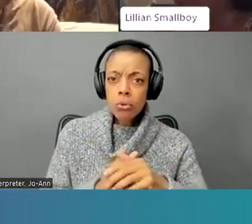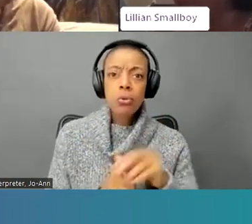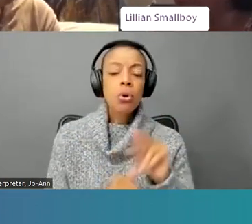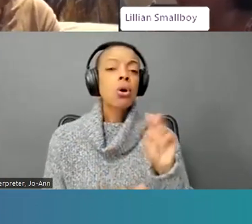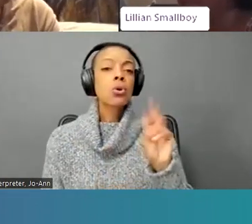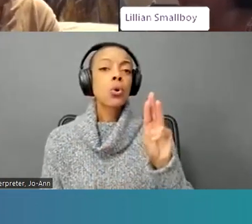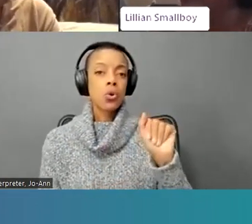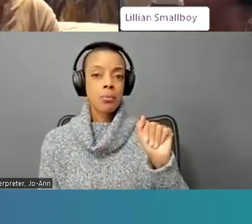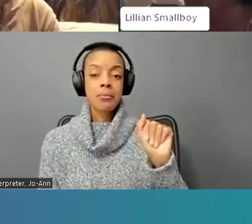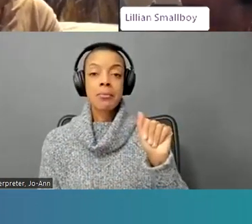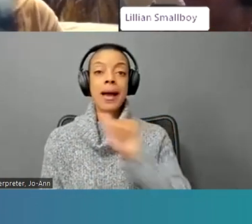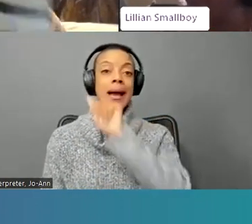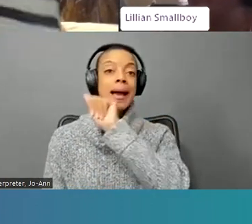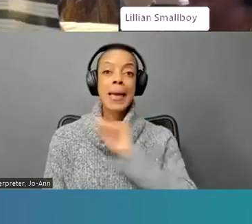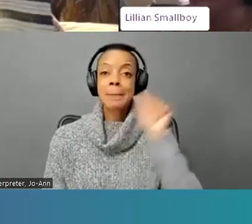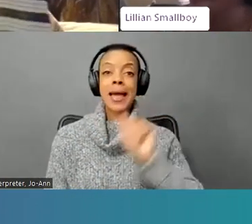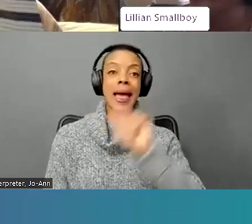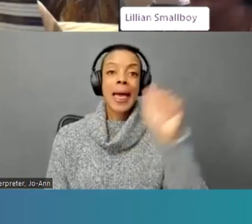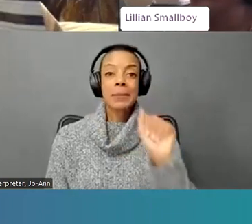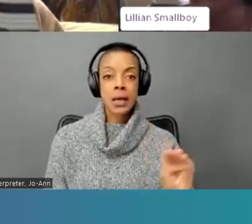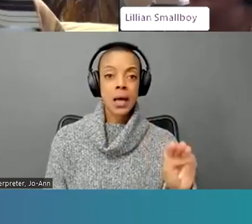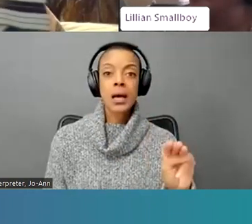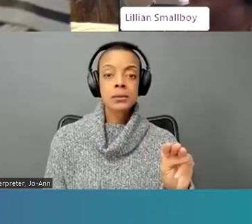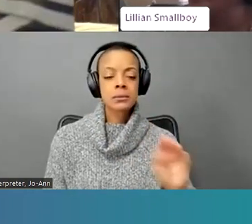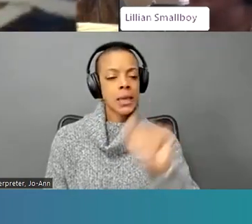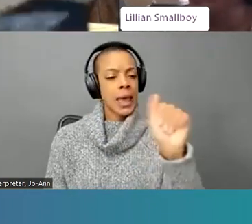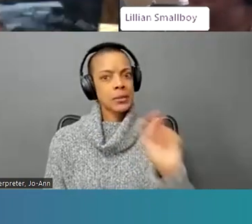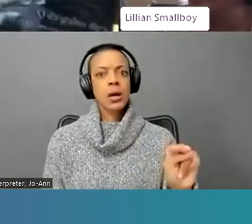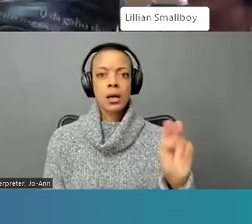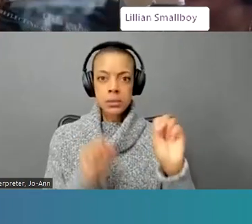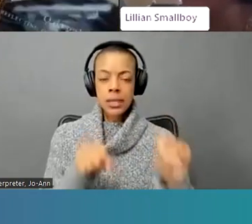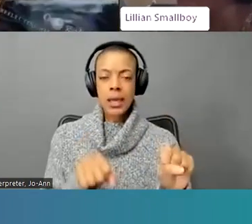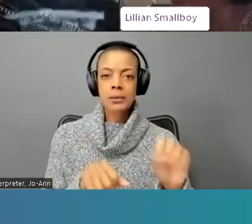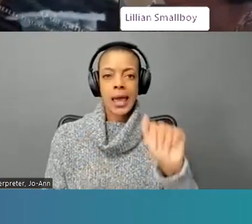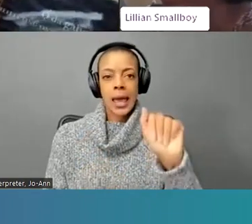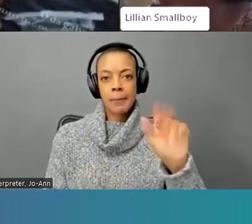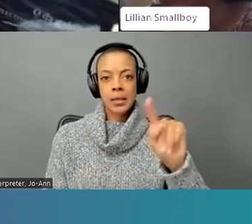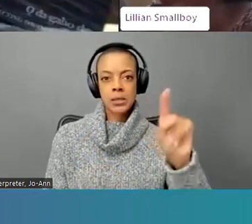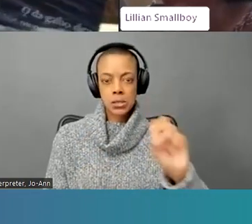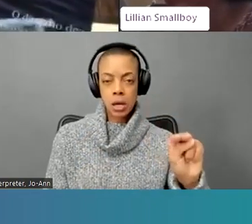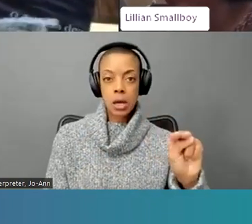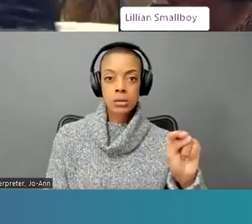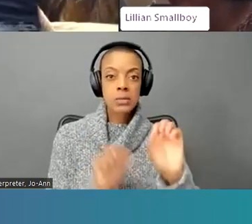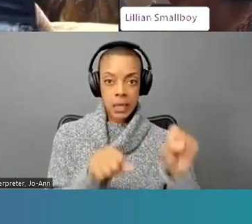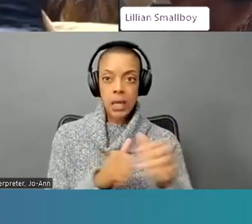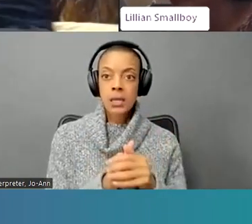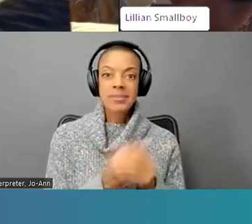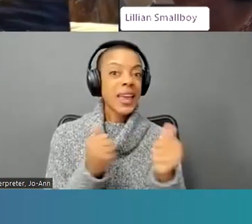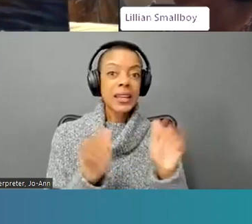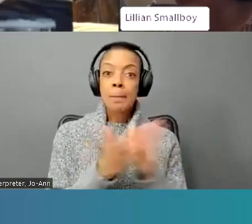from Amazon or any bookstore. Oh, okay, great. And what's the name of it again?